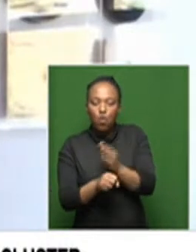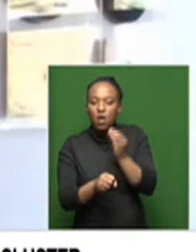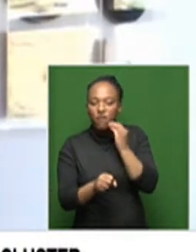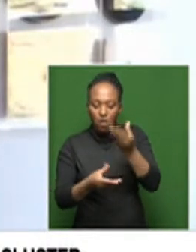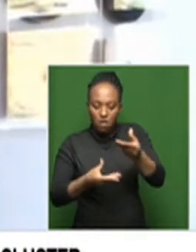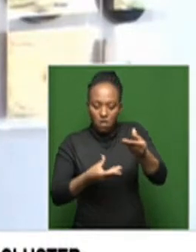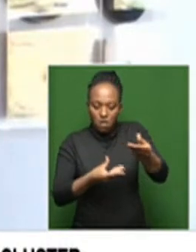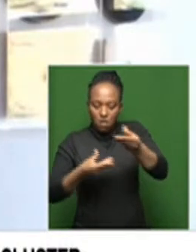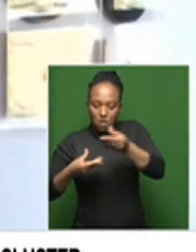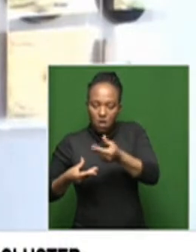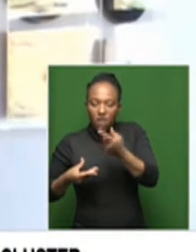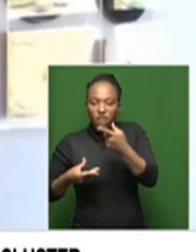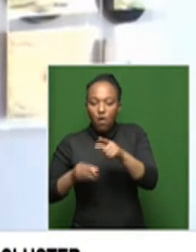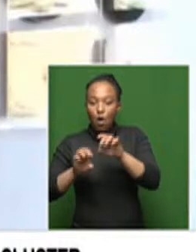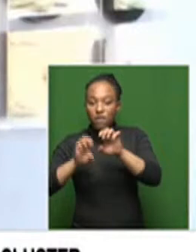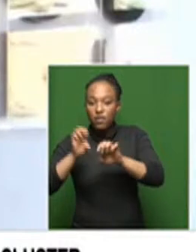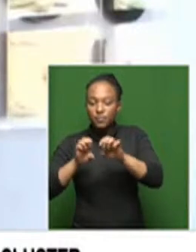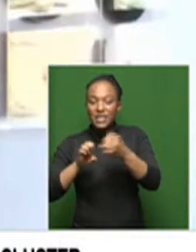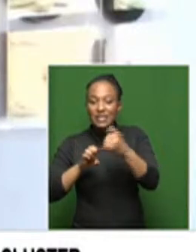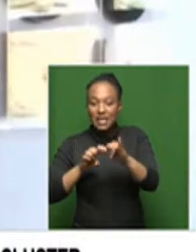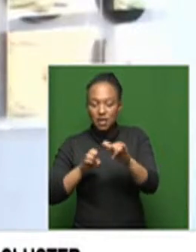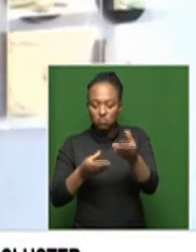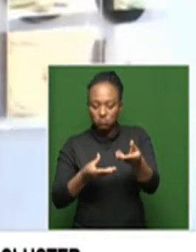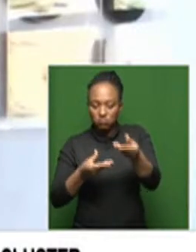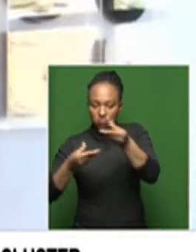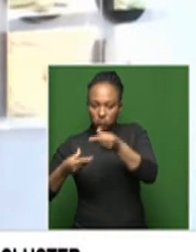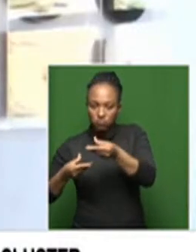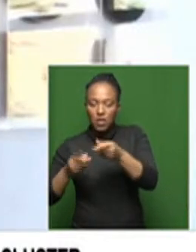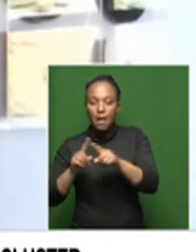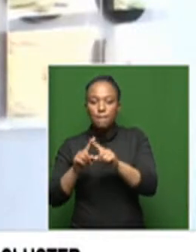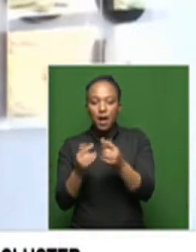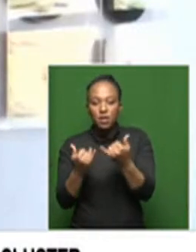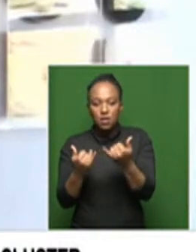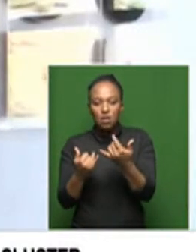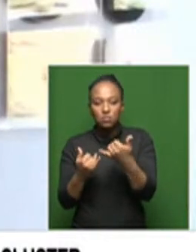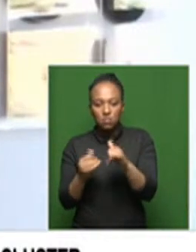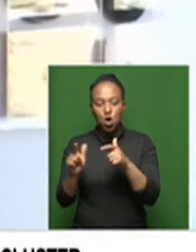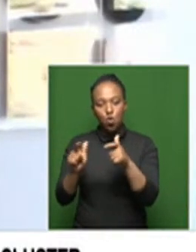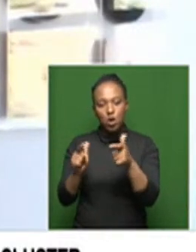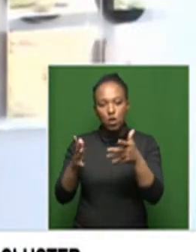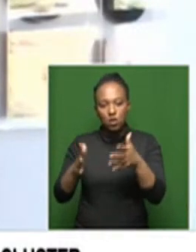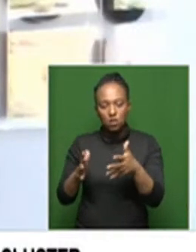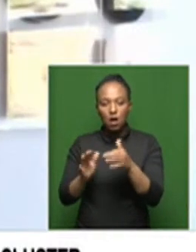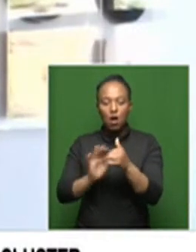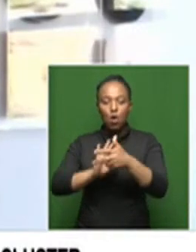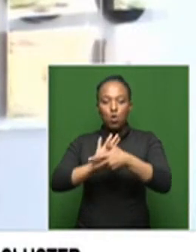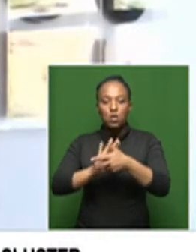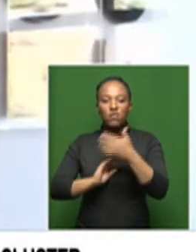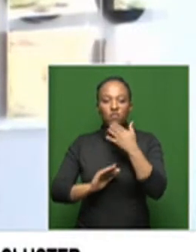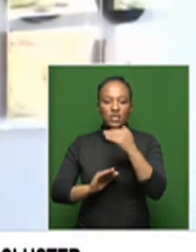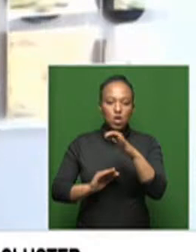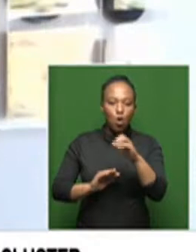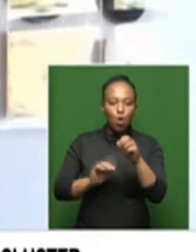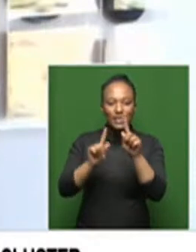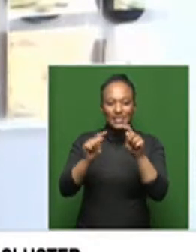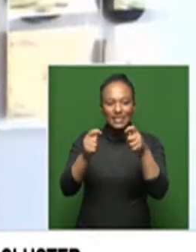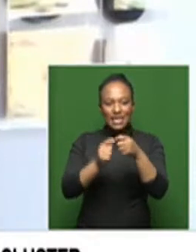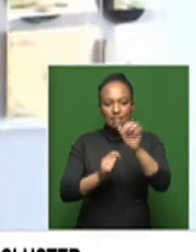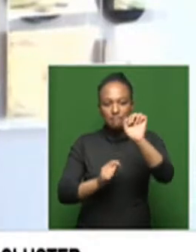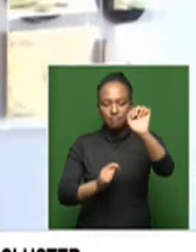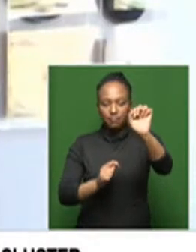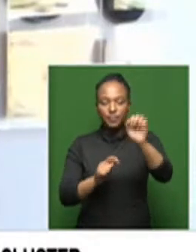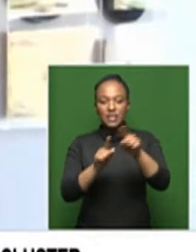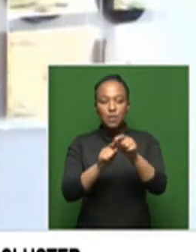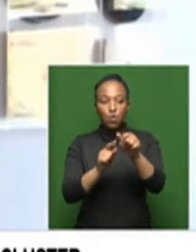Sinovac vaccine. It's still under embargo, but it has allowed the regulatory authorities, so the CEO and her team, together with